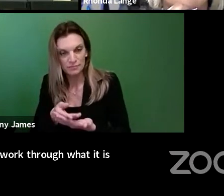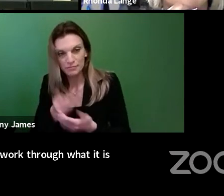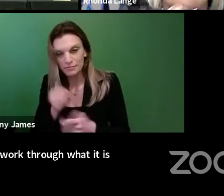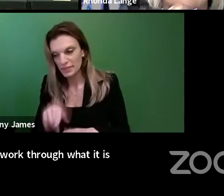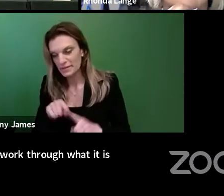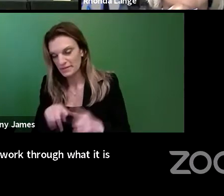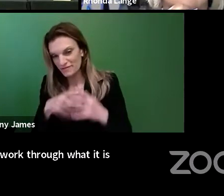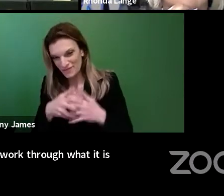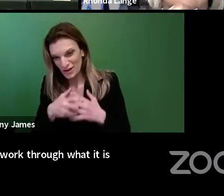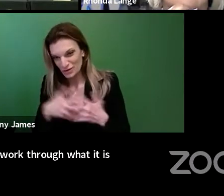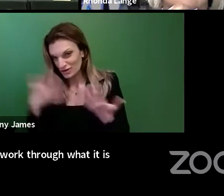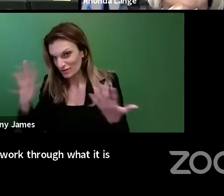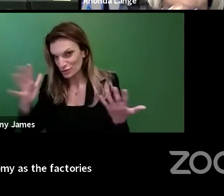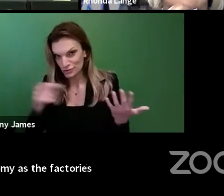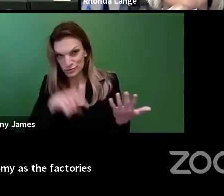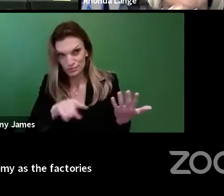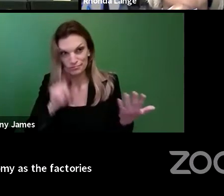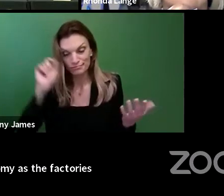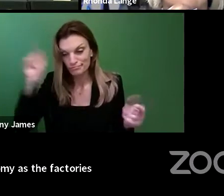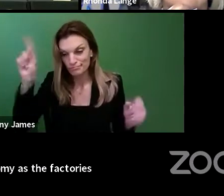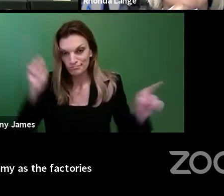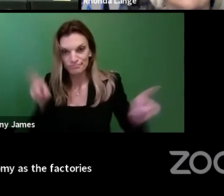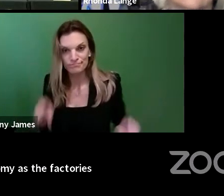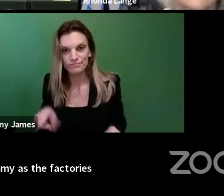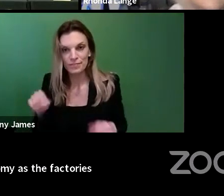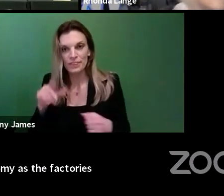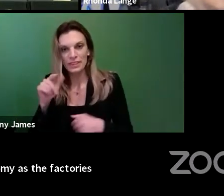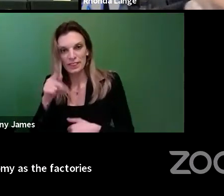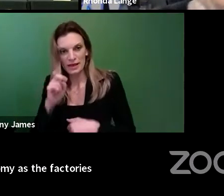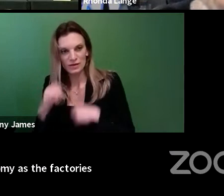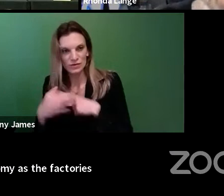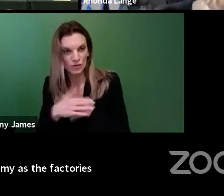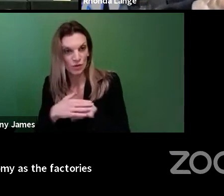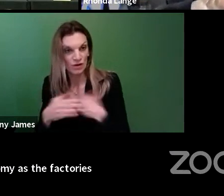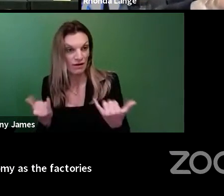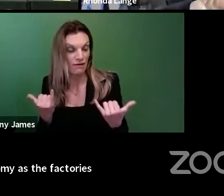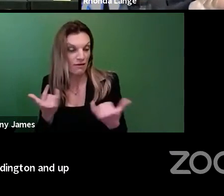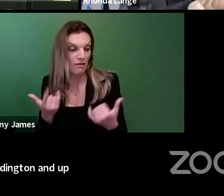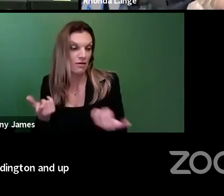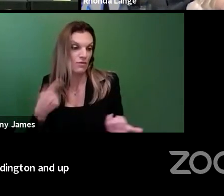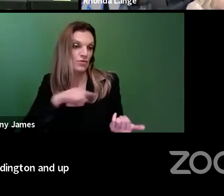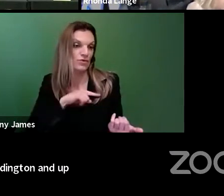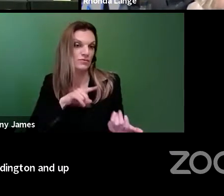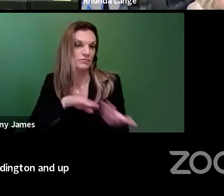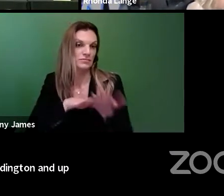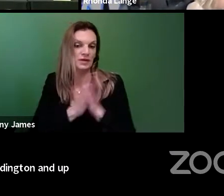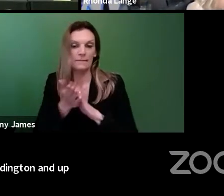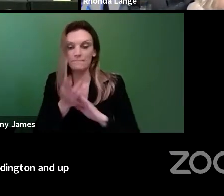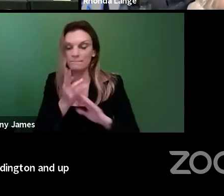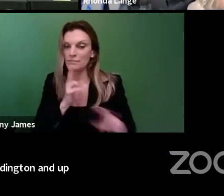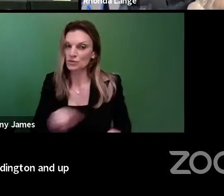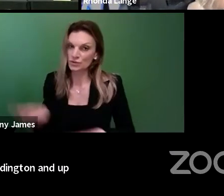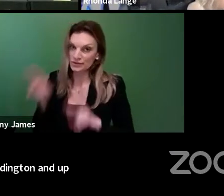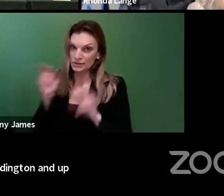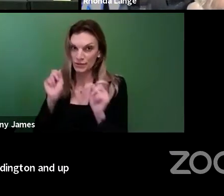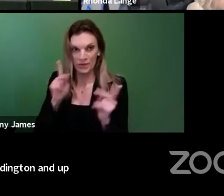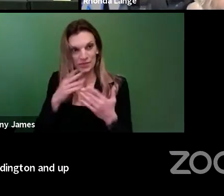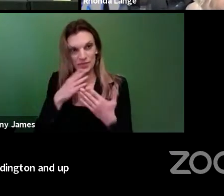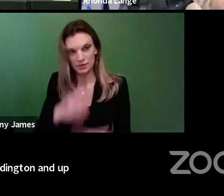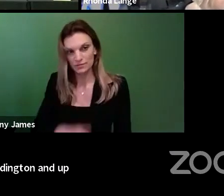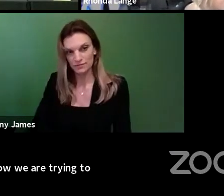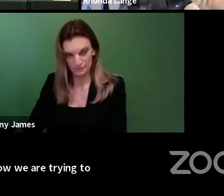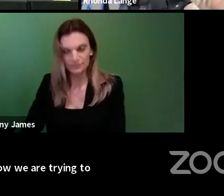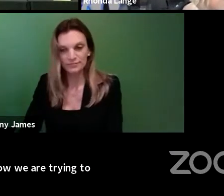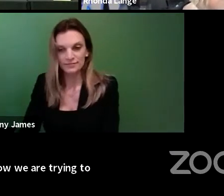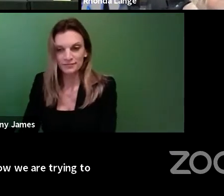left Muskegon, Ludington, and up and down the lakeshore. And now we are trying to become tourist communities. All right, thank you. Thank